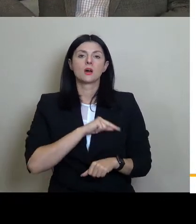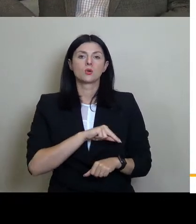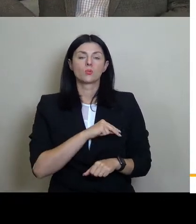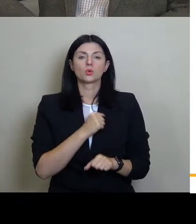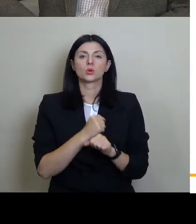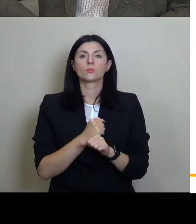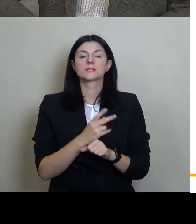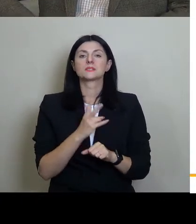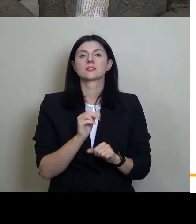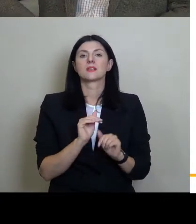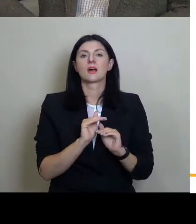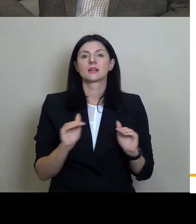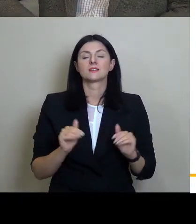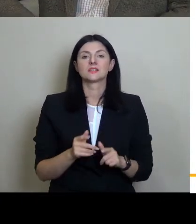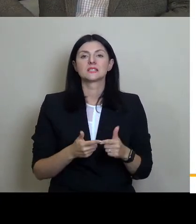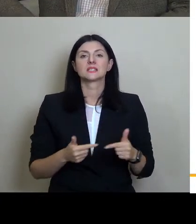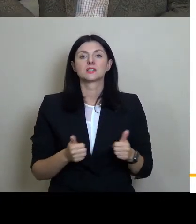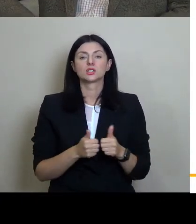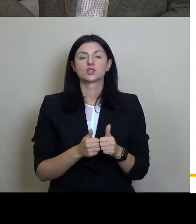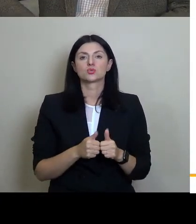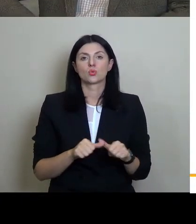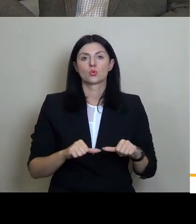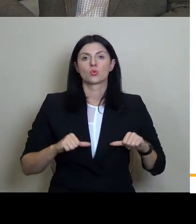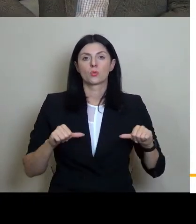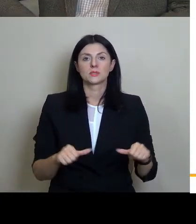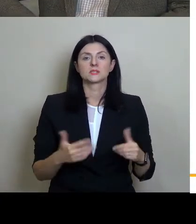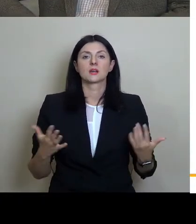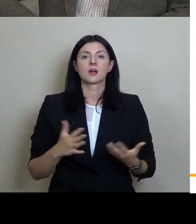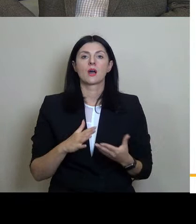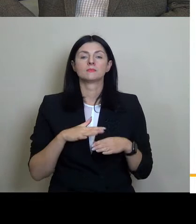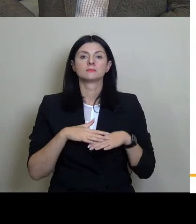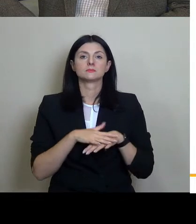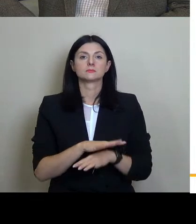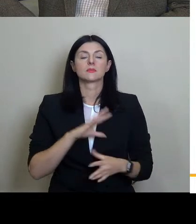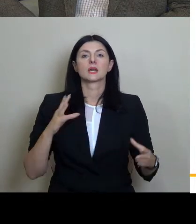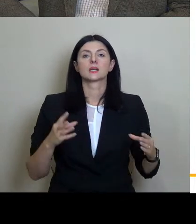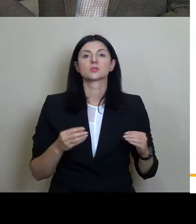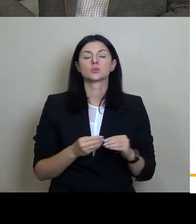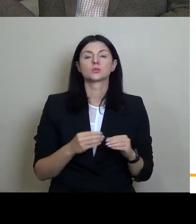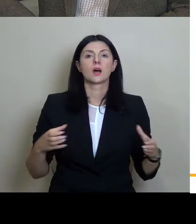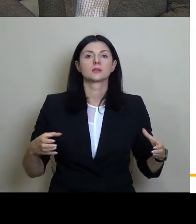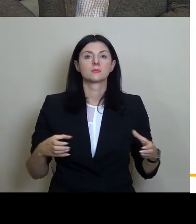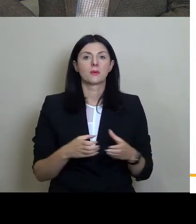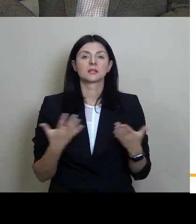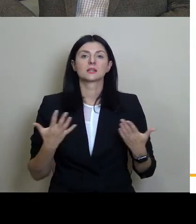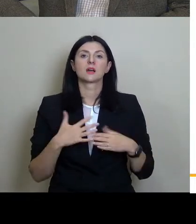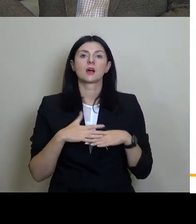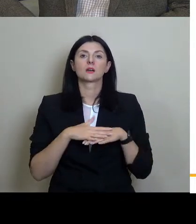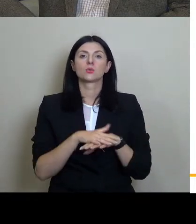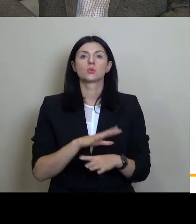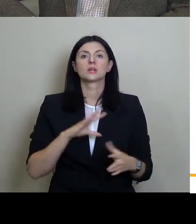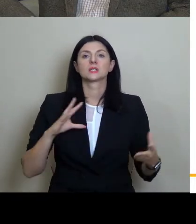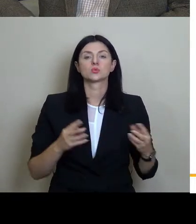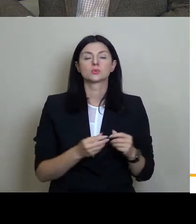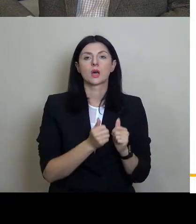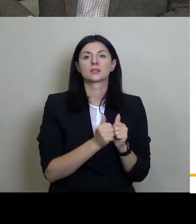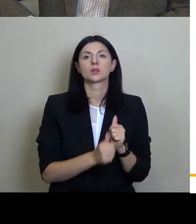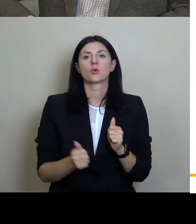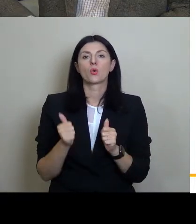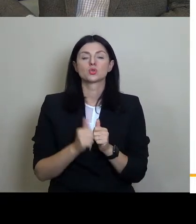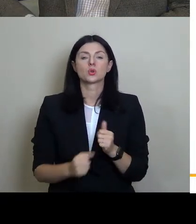the main work is being done at the level of the precinct electoral commission. They calculate the results of the party, and they